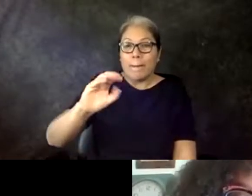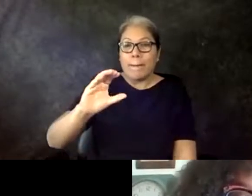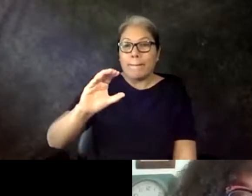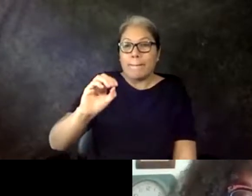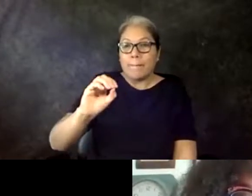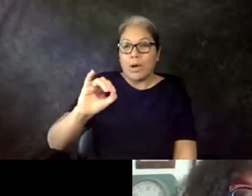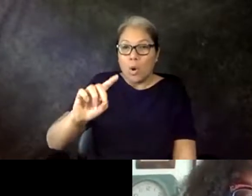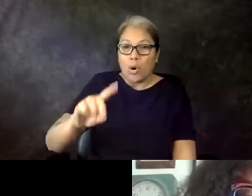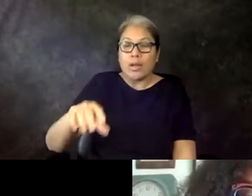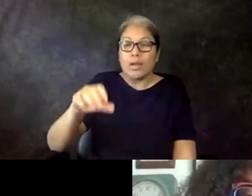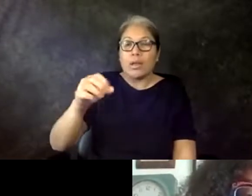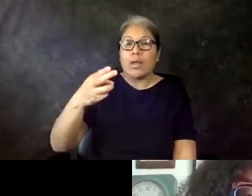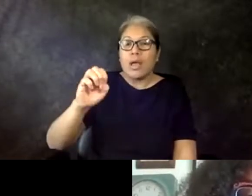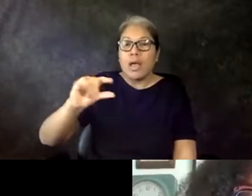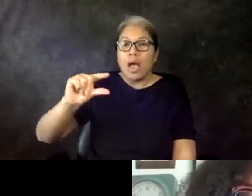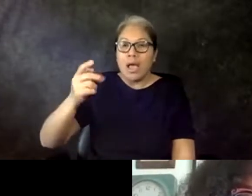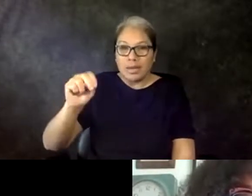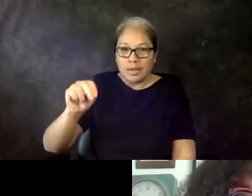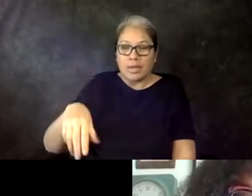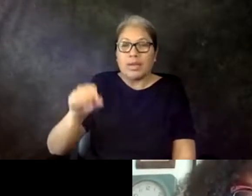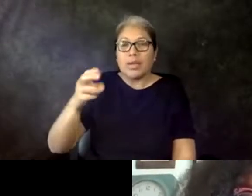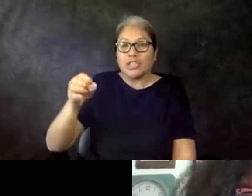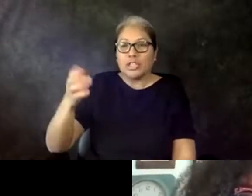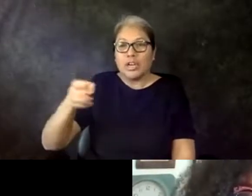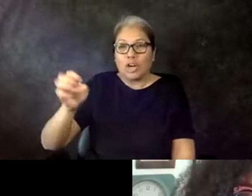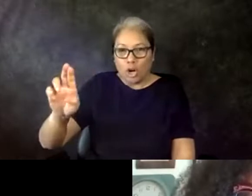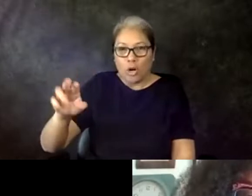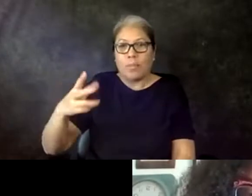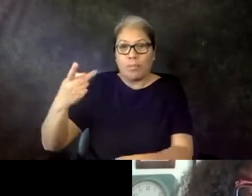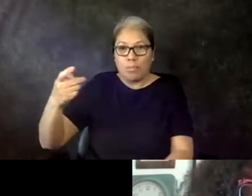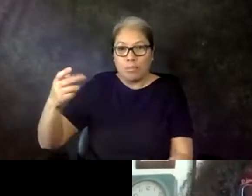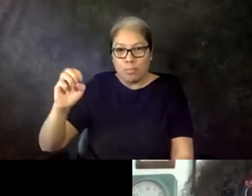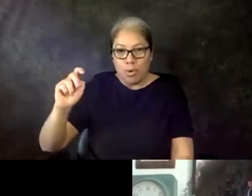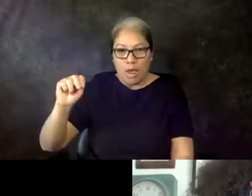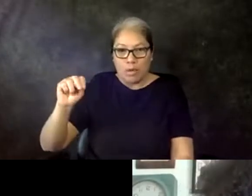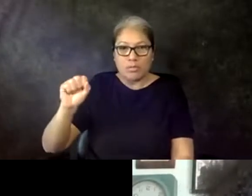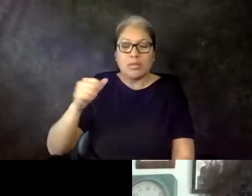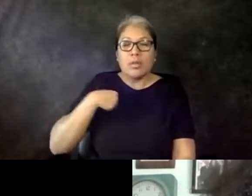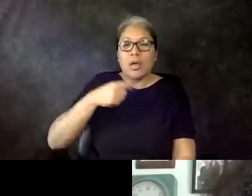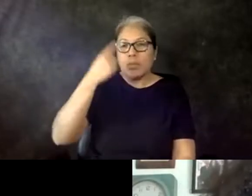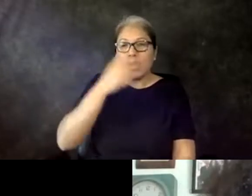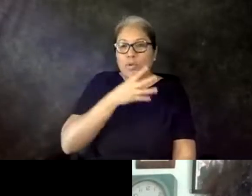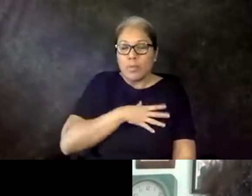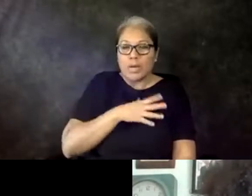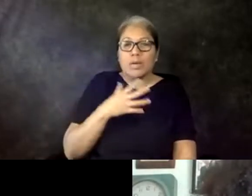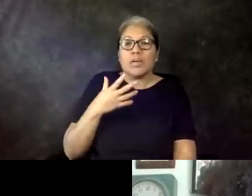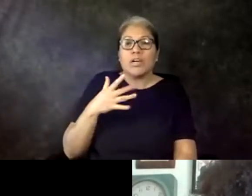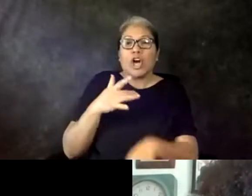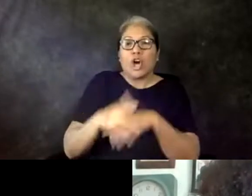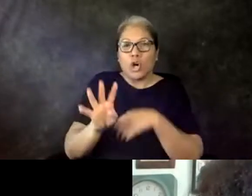her pronouns. I am a Black woman, early 40s. I've got large natural hair. I'm